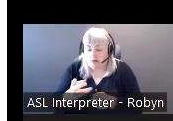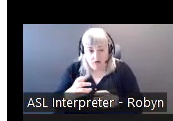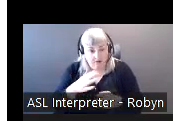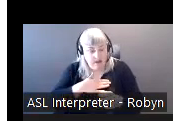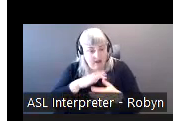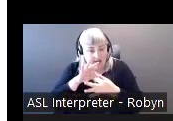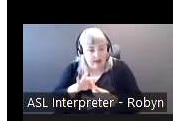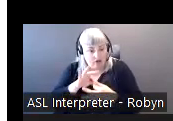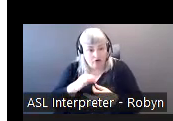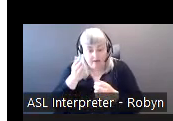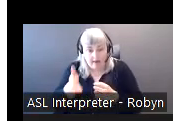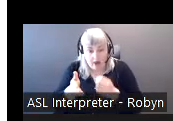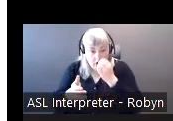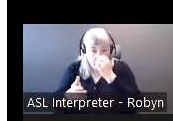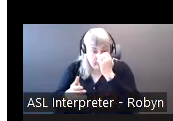back to them.